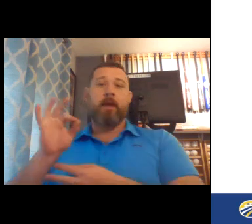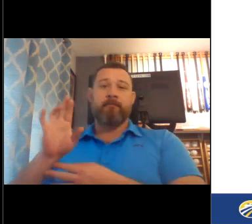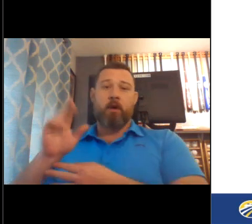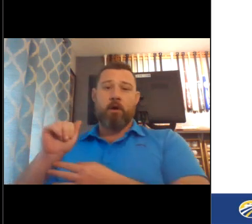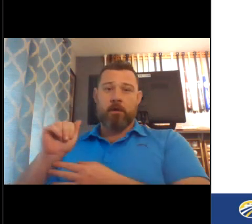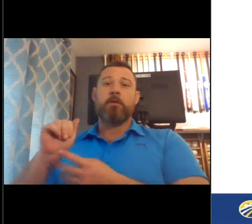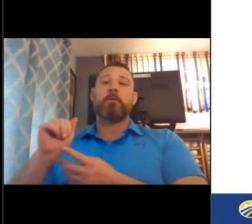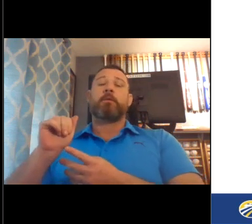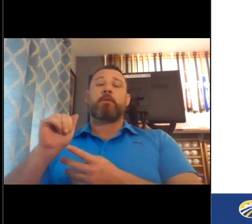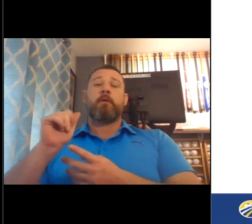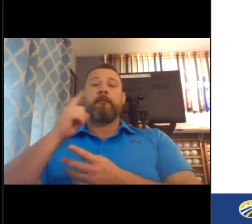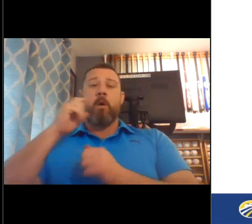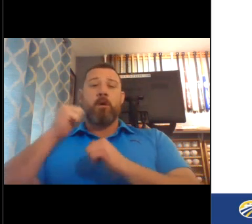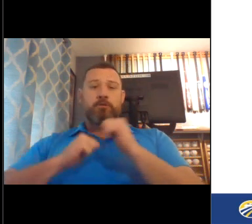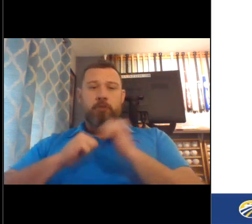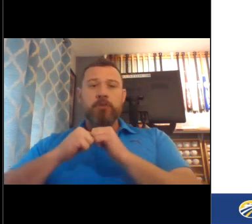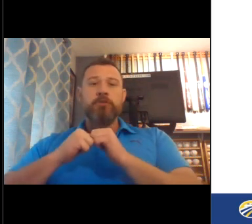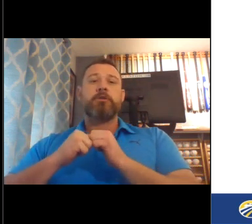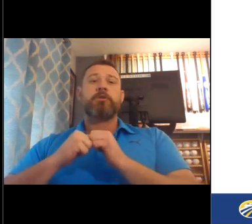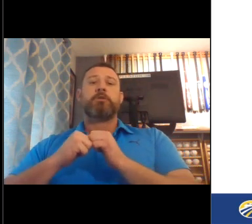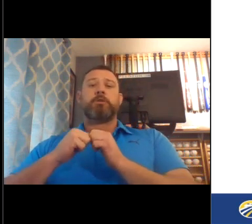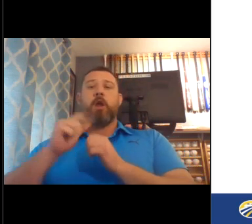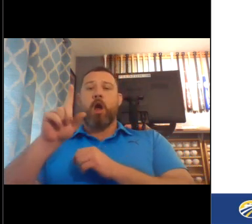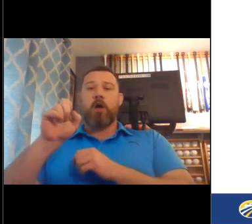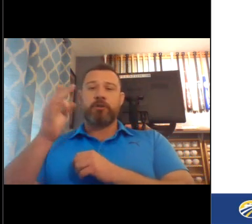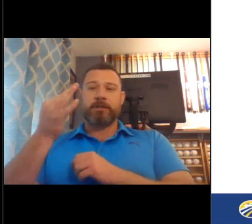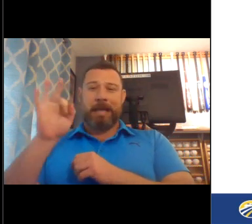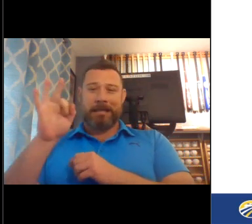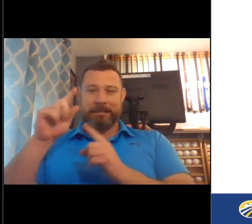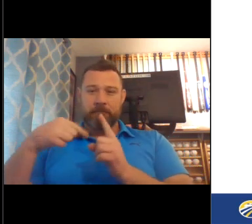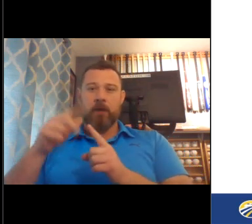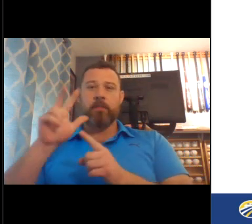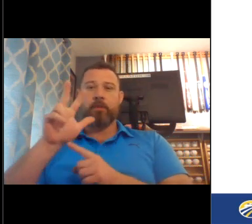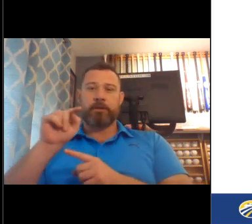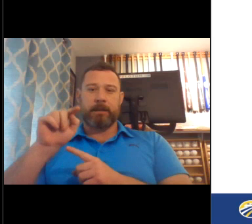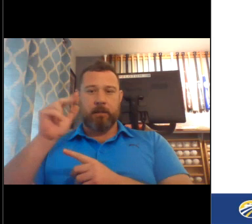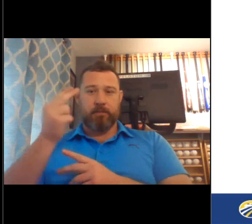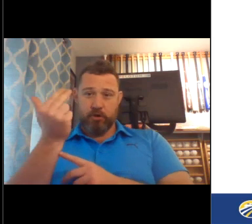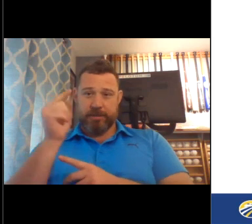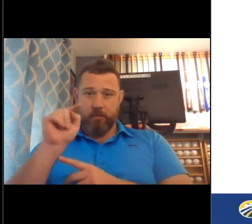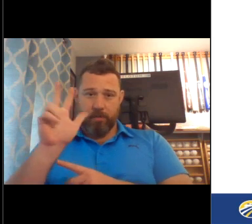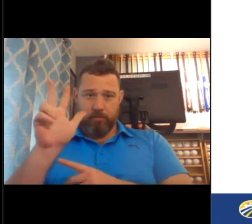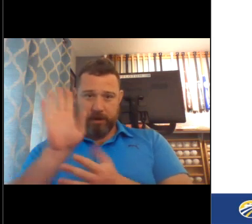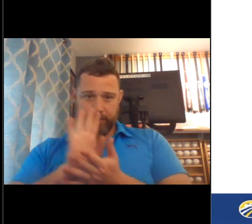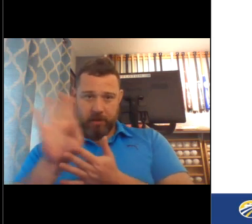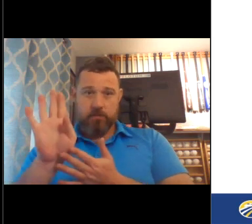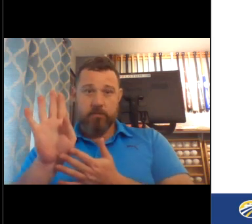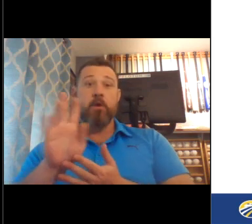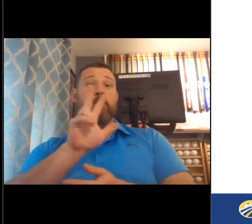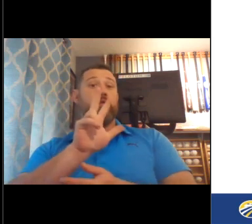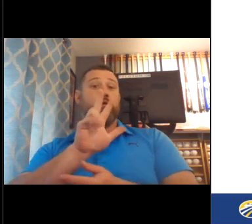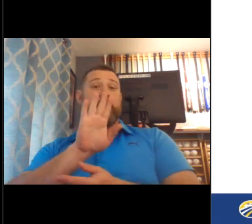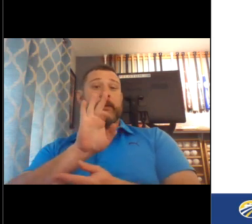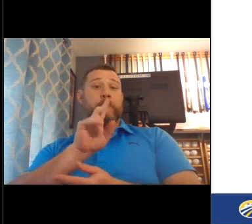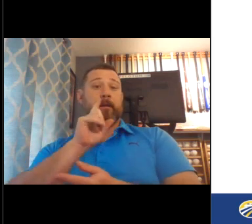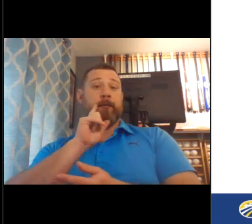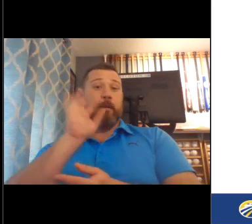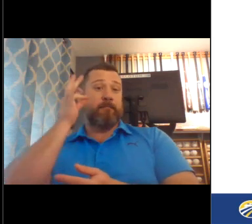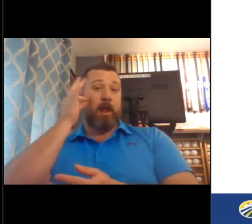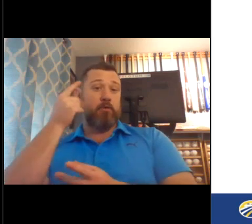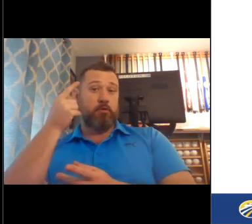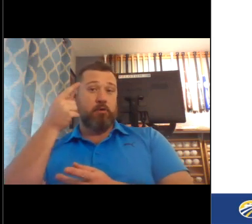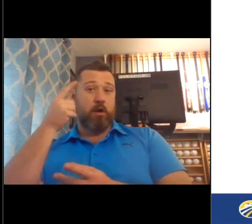Road Administration for construction, on the 119-mile segment is $13.3 billion, $3 billion of which comes from federal grants. The rest is